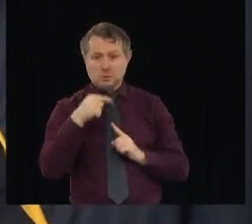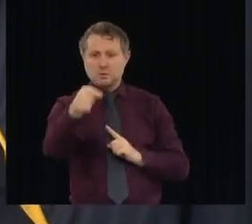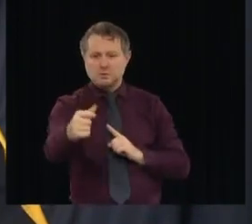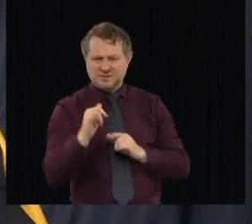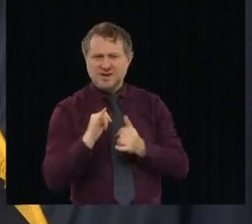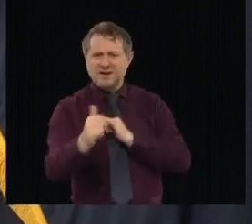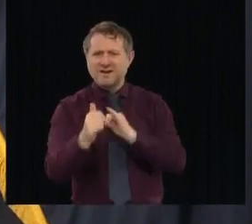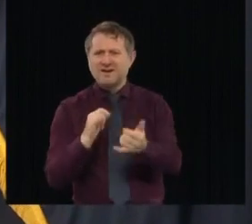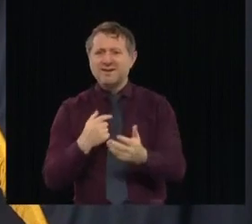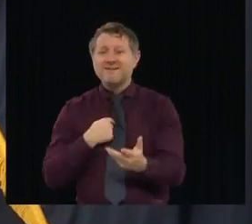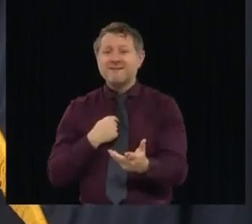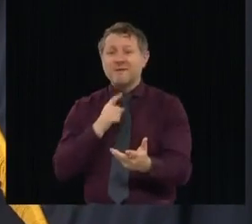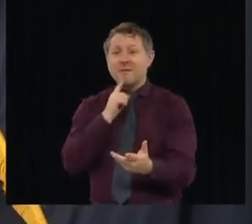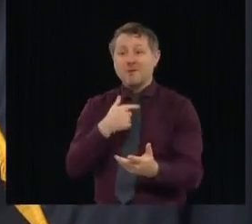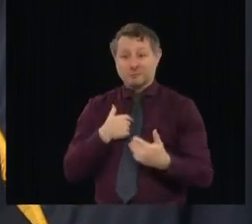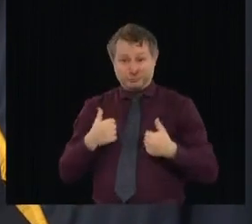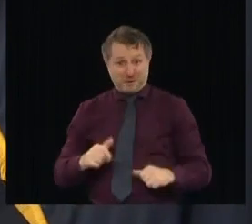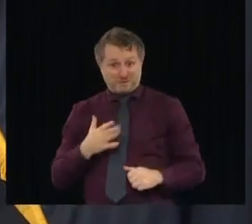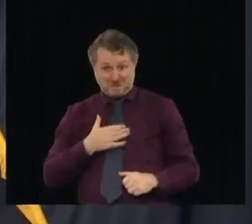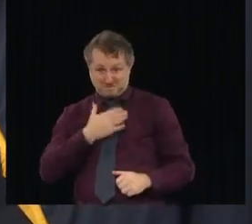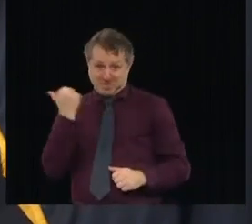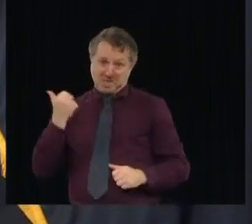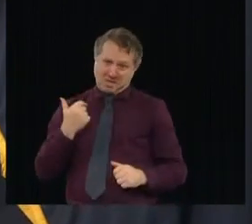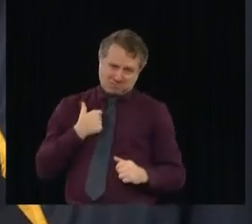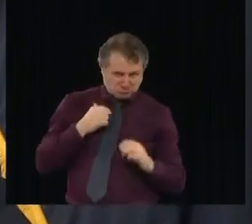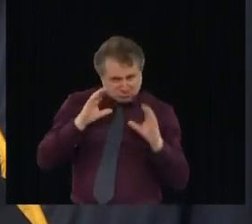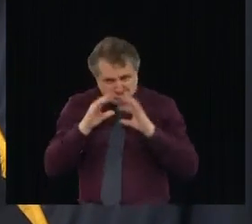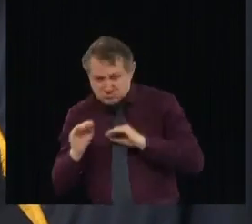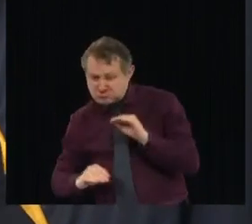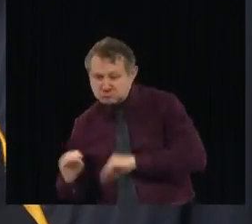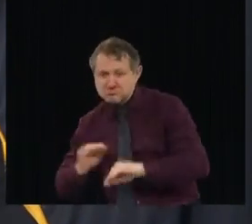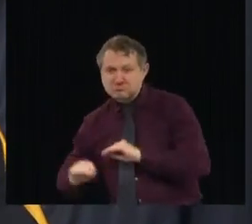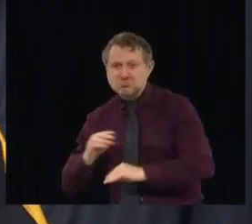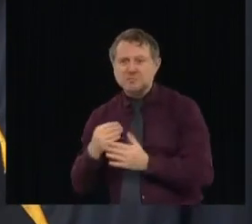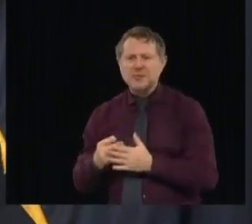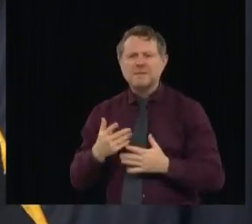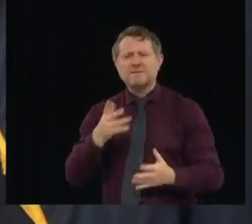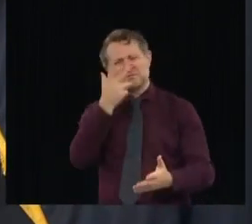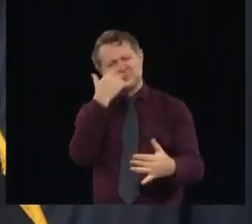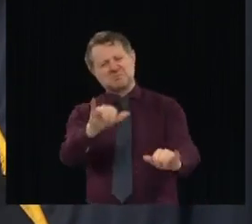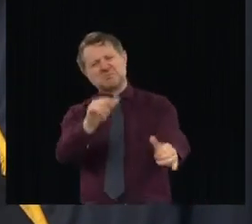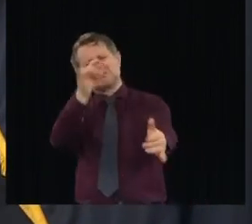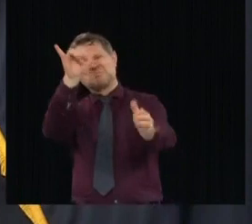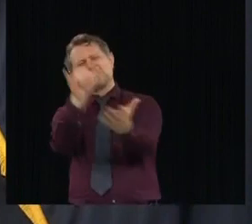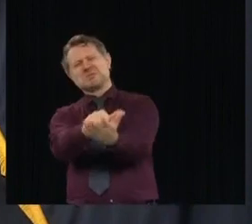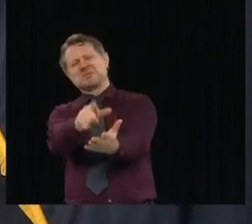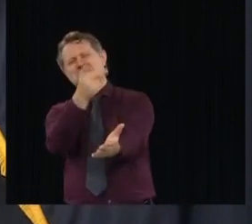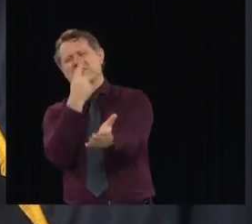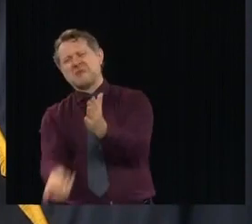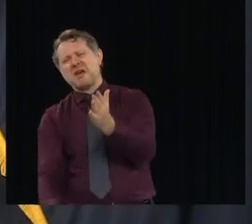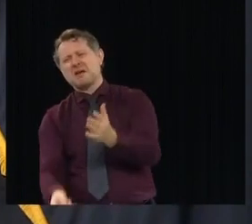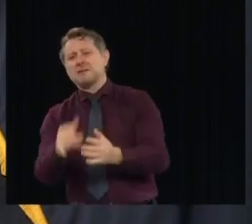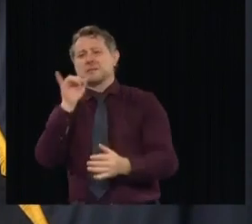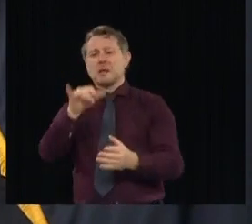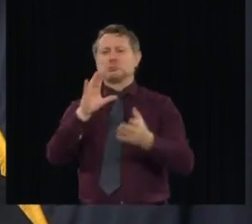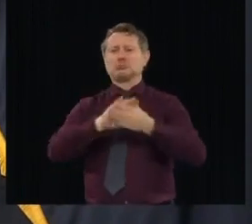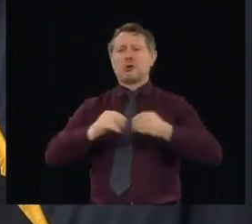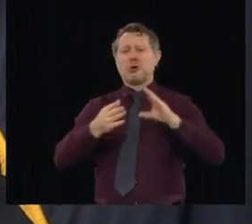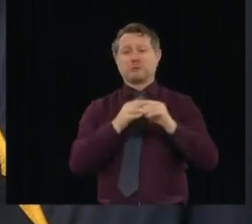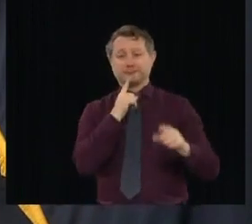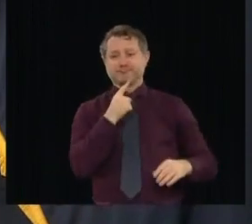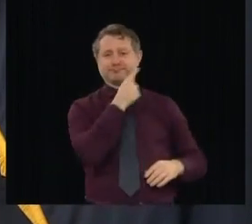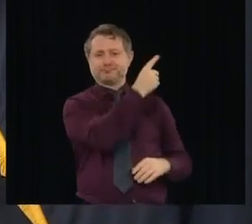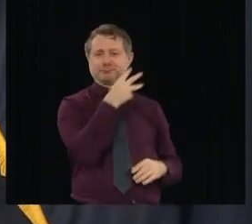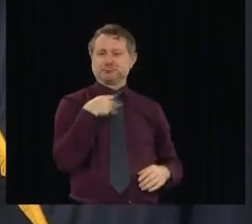we all worked hard, we stayed up late at night. Who cares? You failed. This is the analog in Washington. Either the